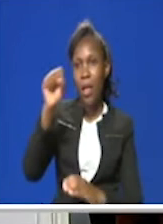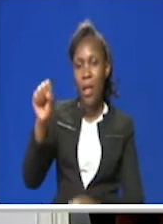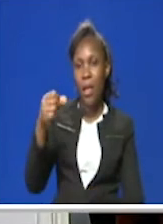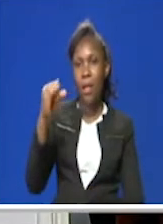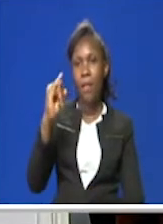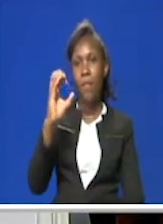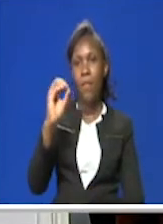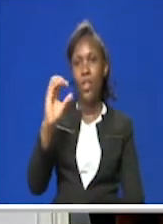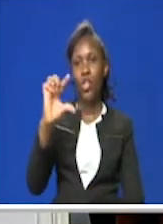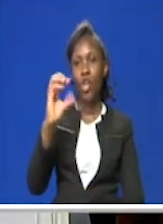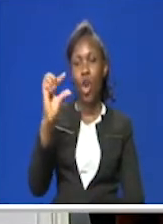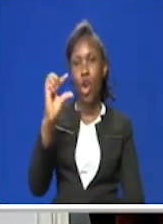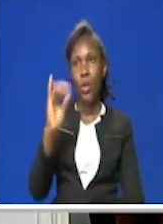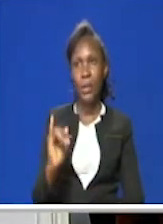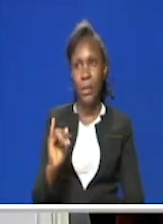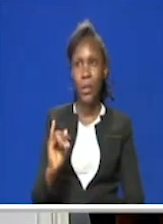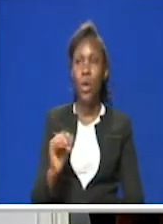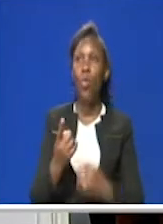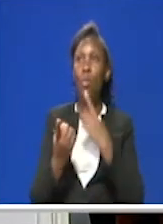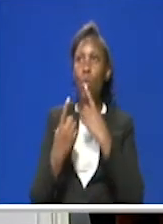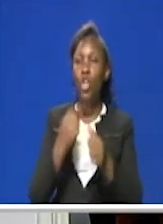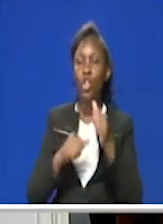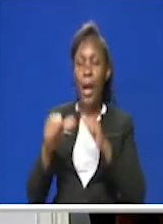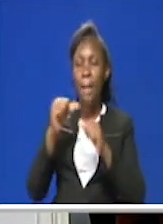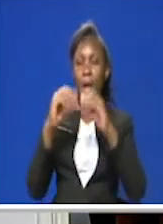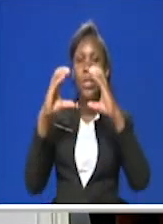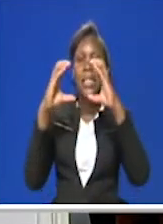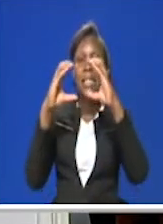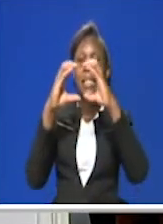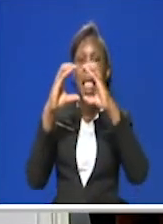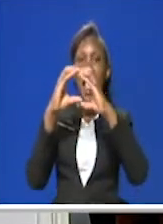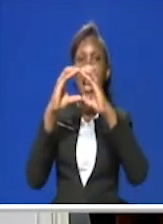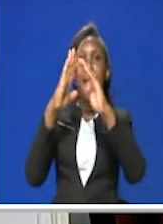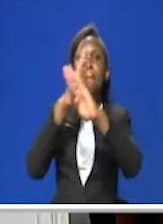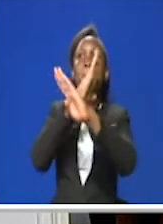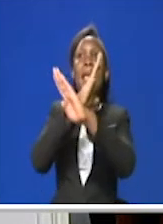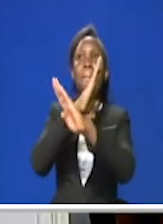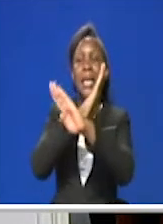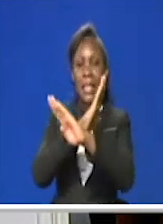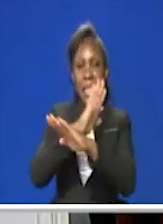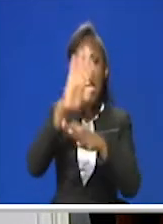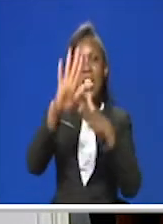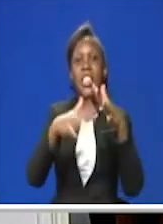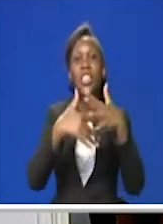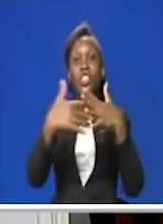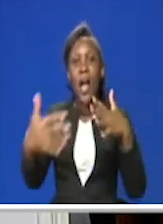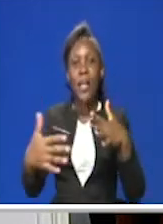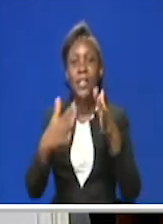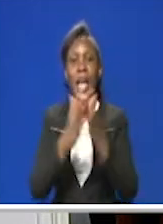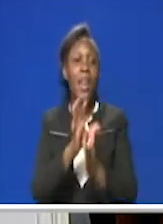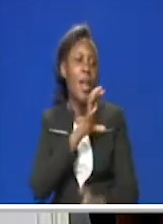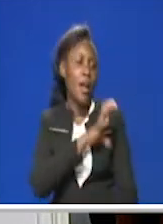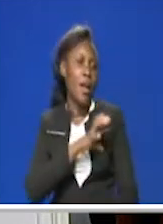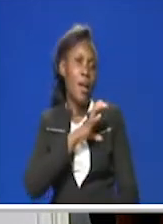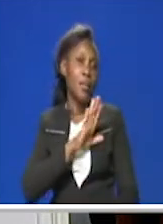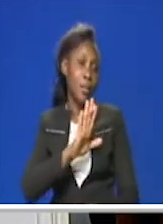to discuss cell membrane structure and the properties. So we will look